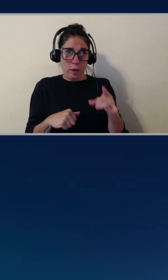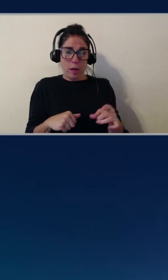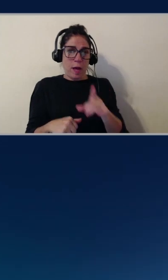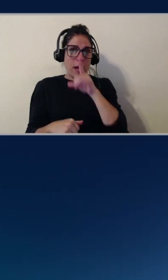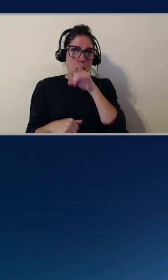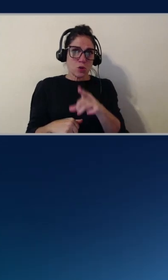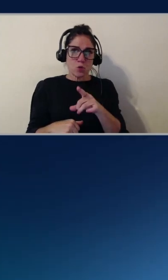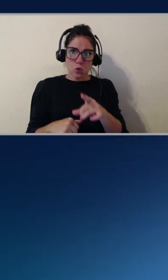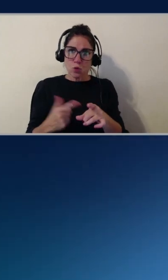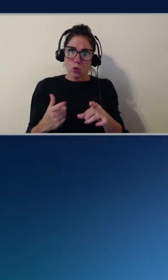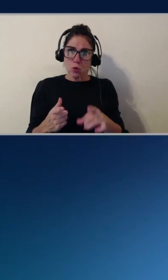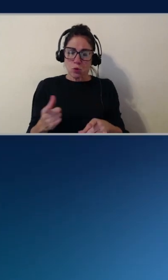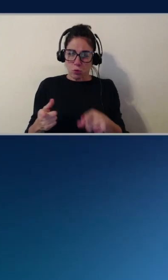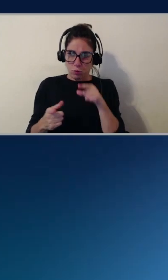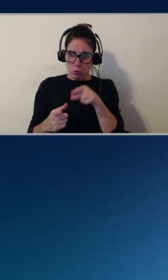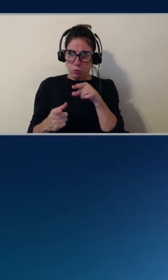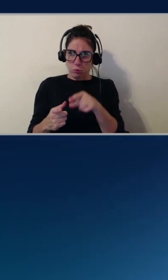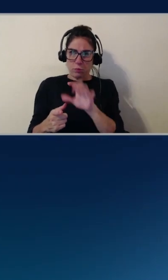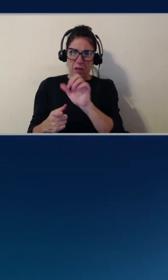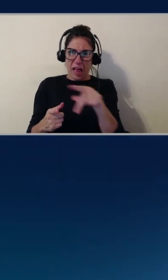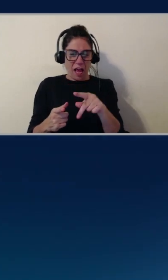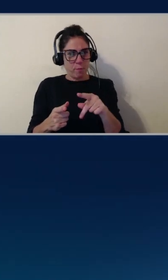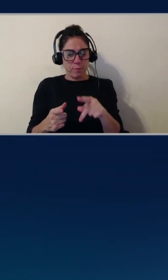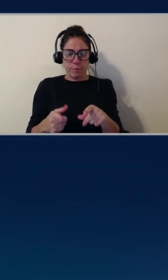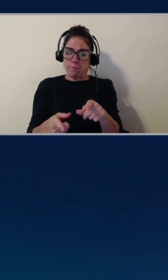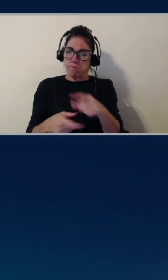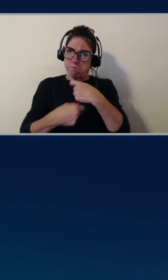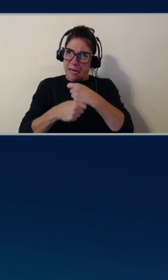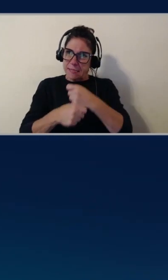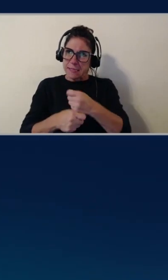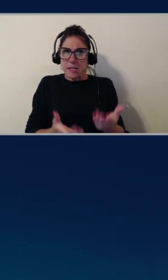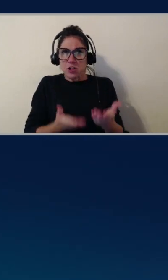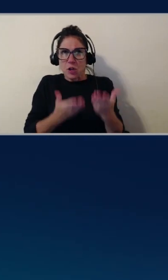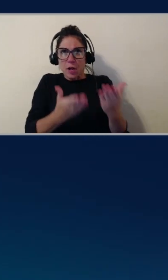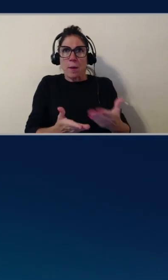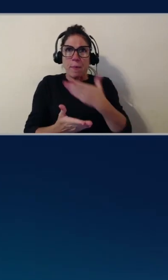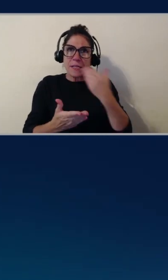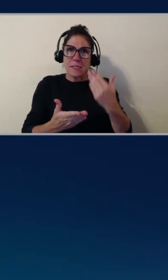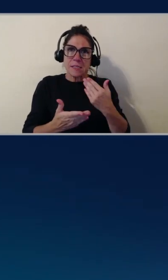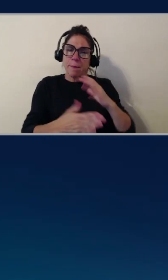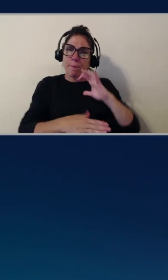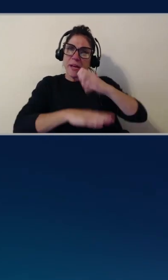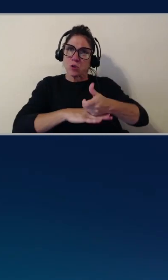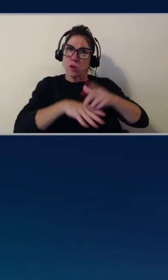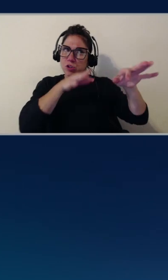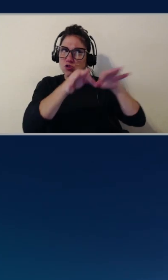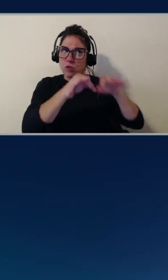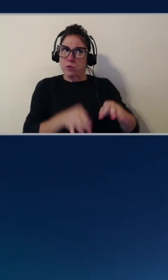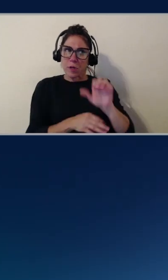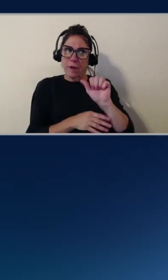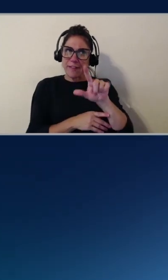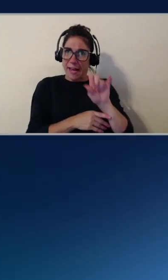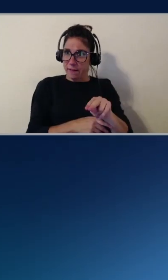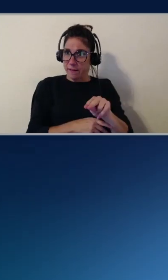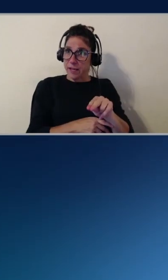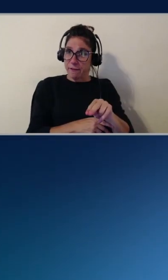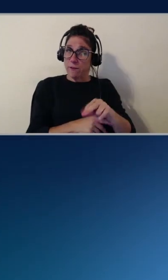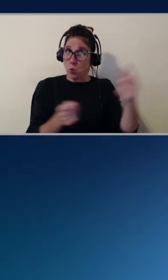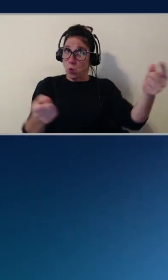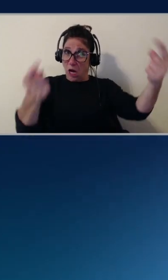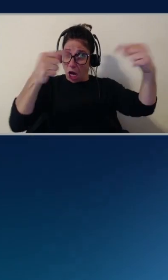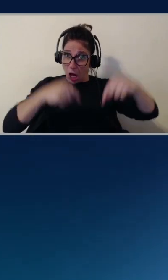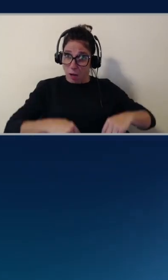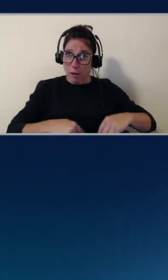then generates some suggestions on how best, based off the description of the alien that you give. Yes. So as we have said,